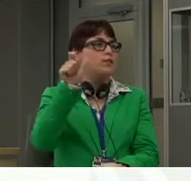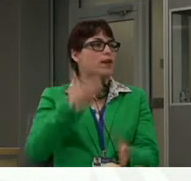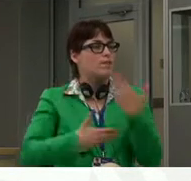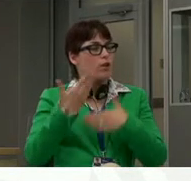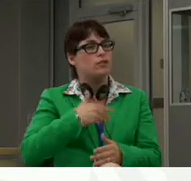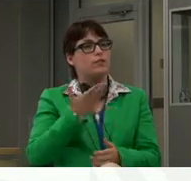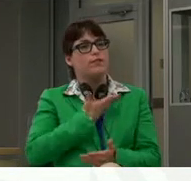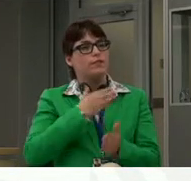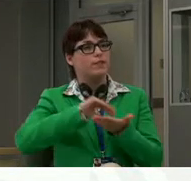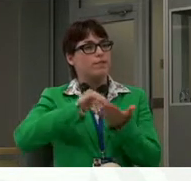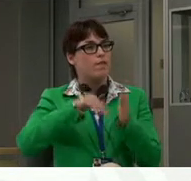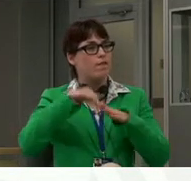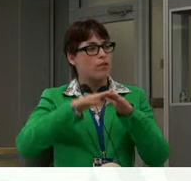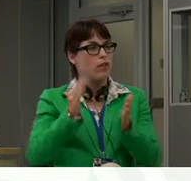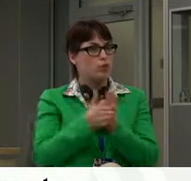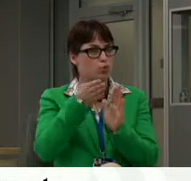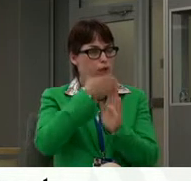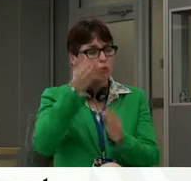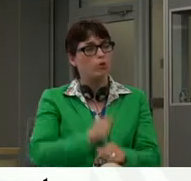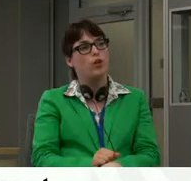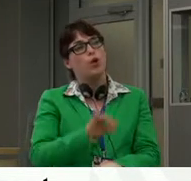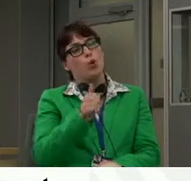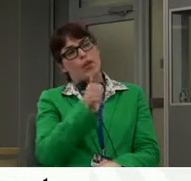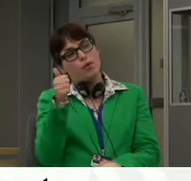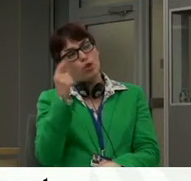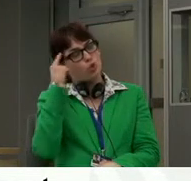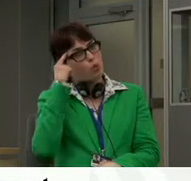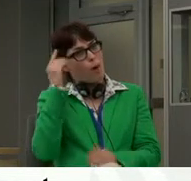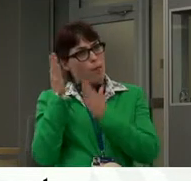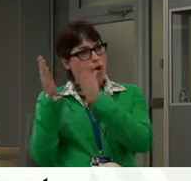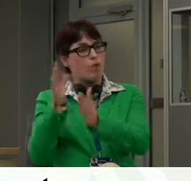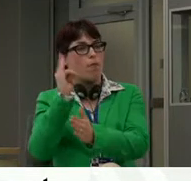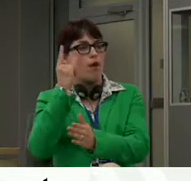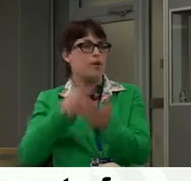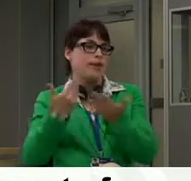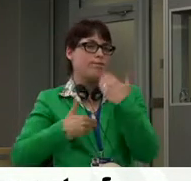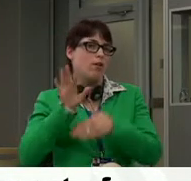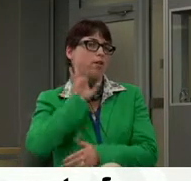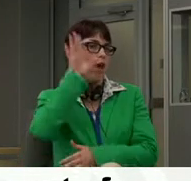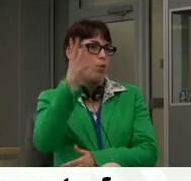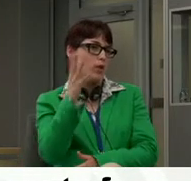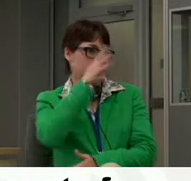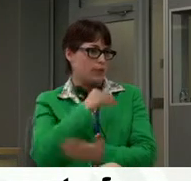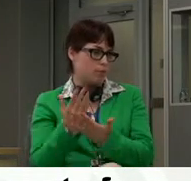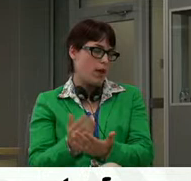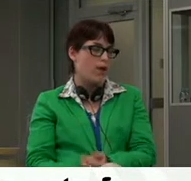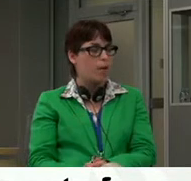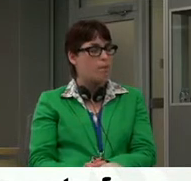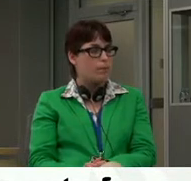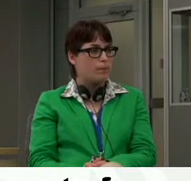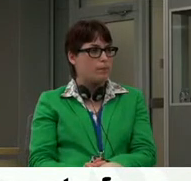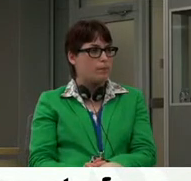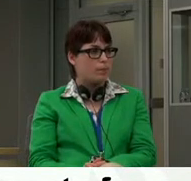best solutions with regards to the improvement of the quality of life of persons with disabilities, especially concentrating on the